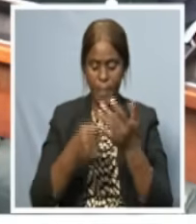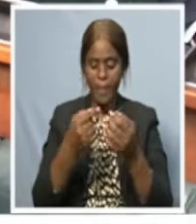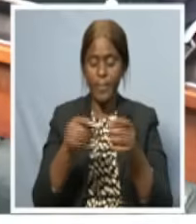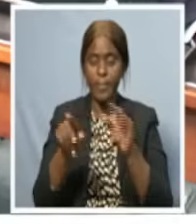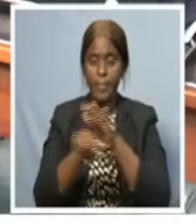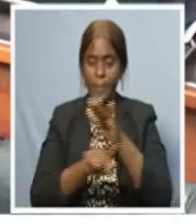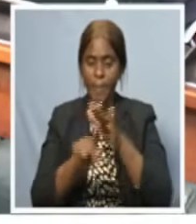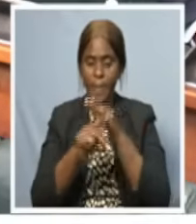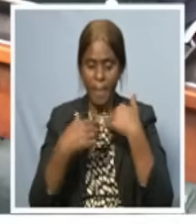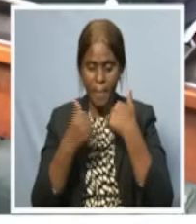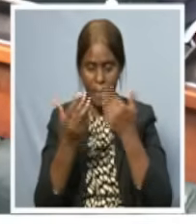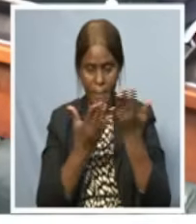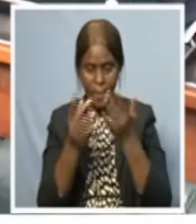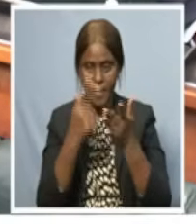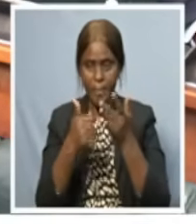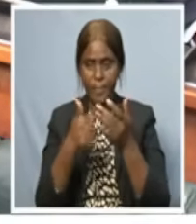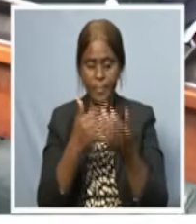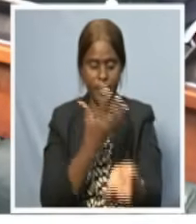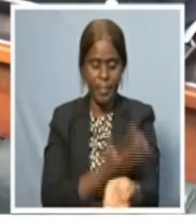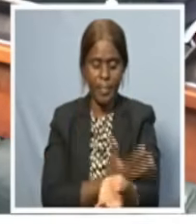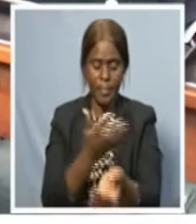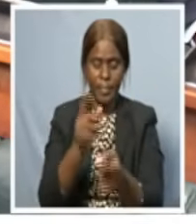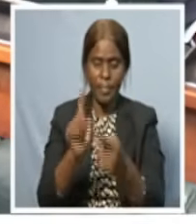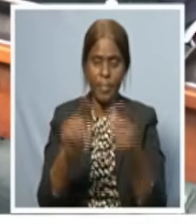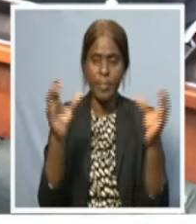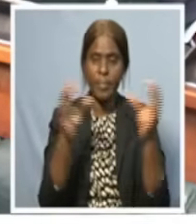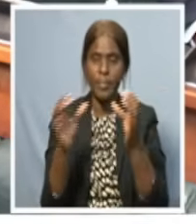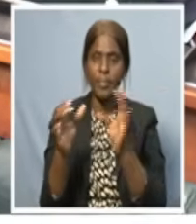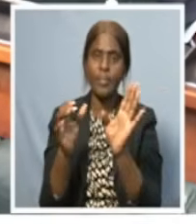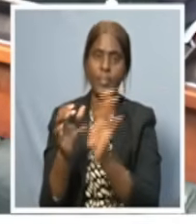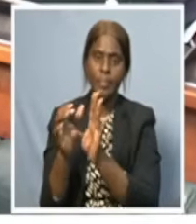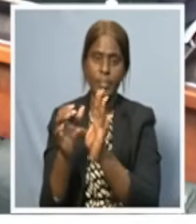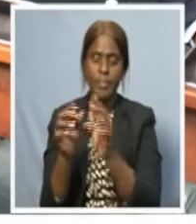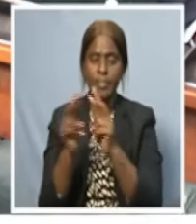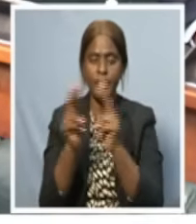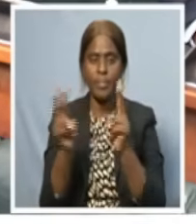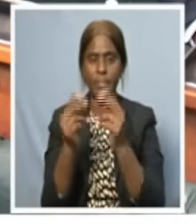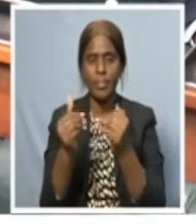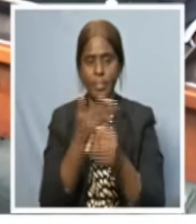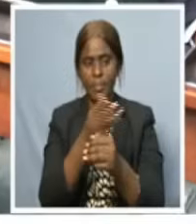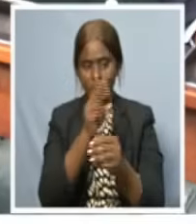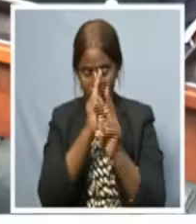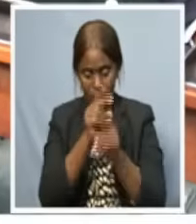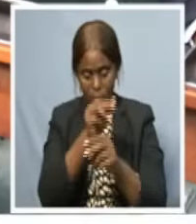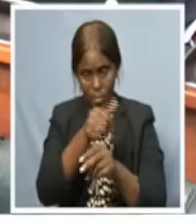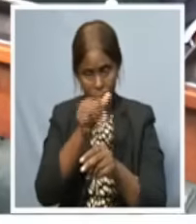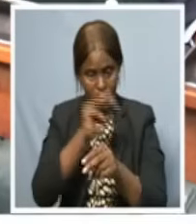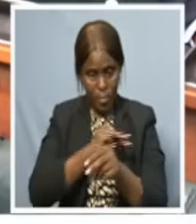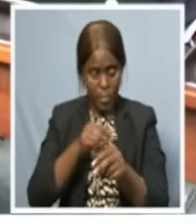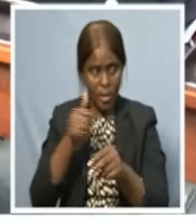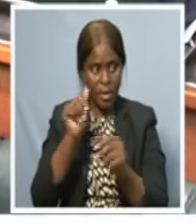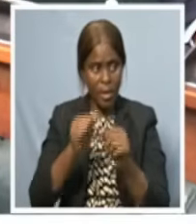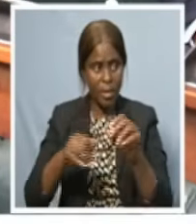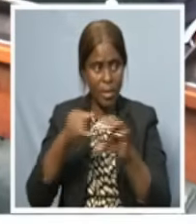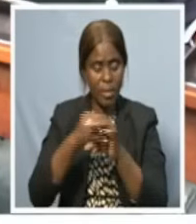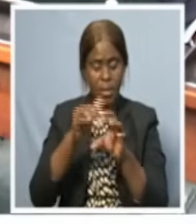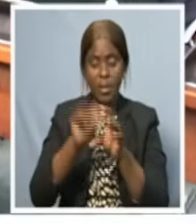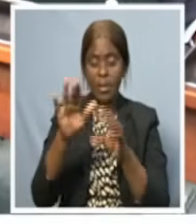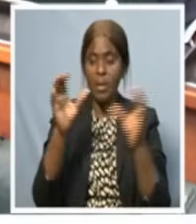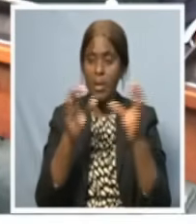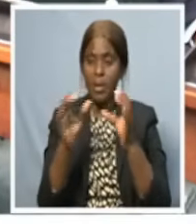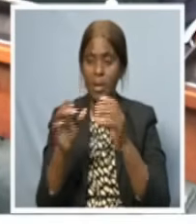health services that have been devolved to the councils. So the Honorable Member can engage the